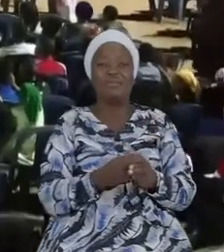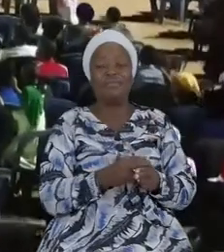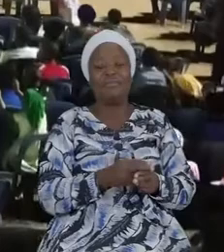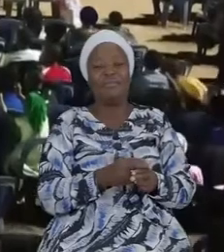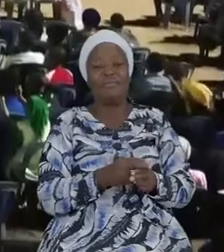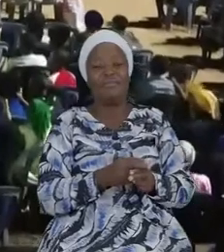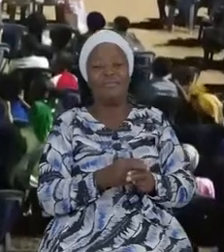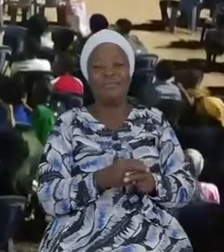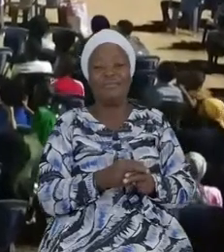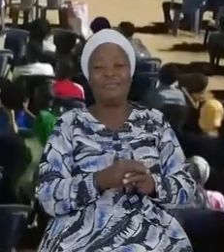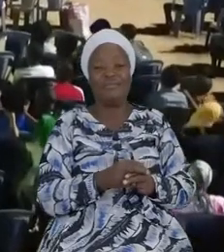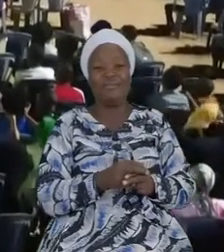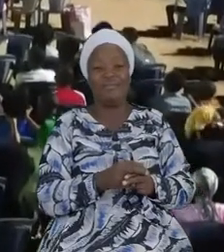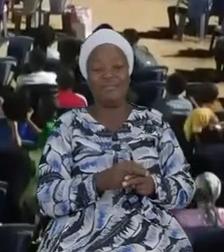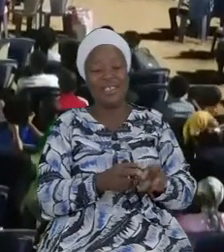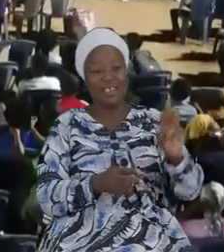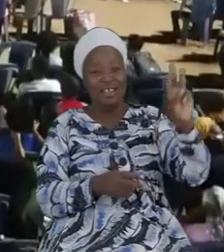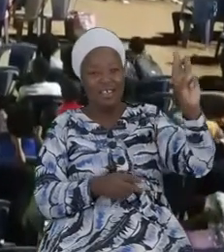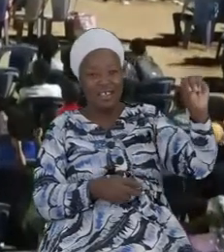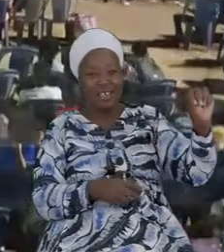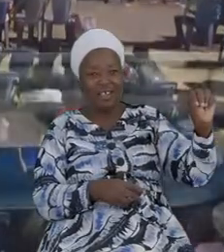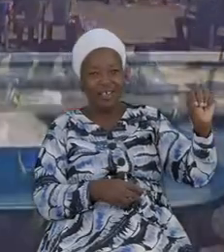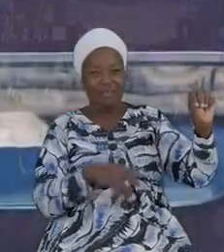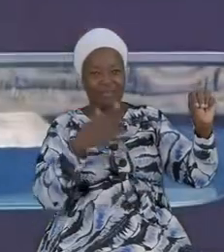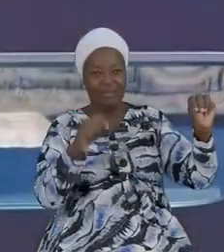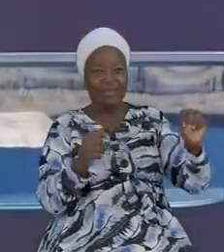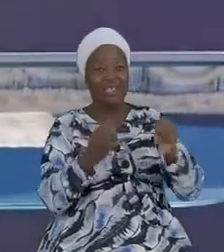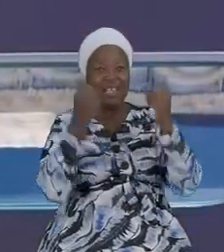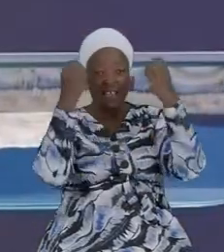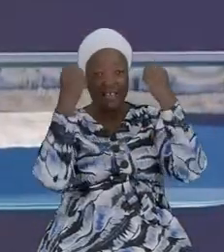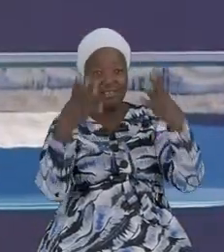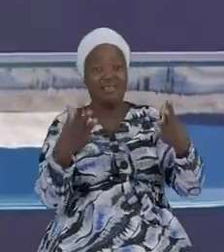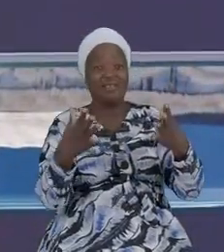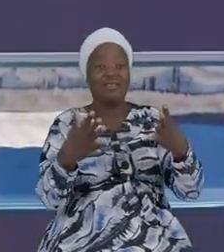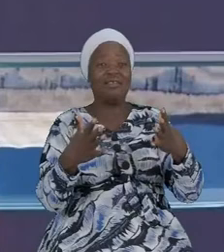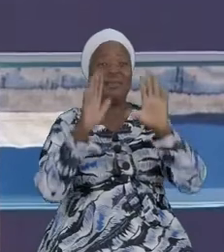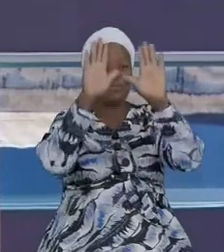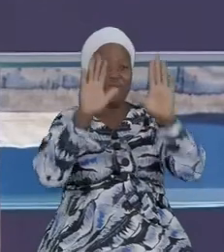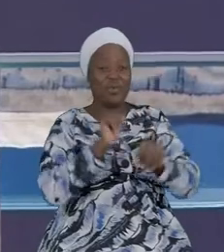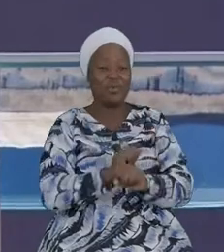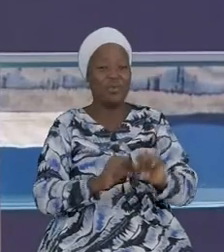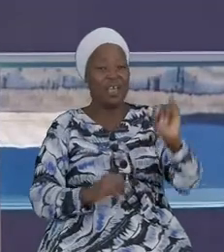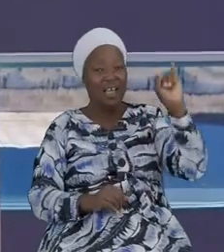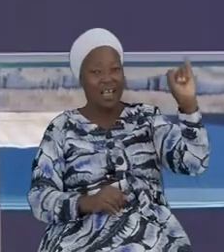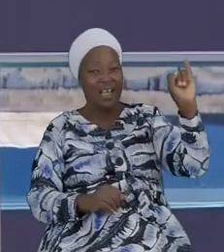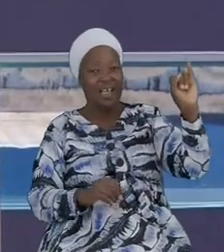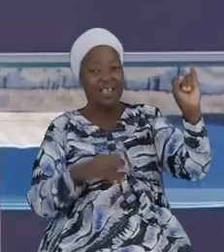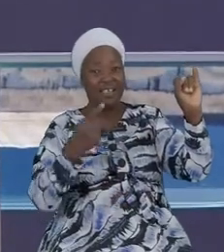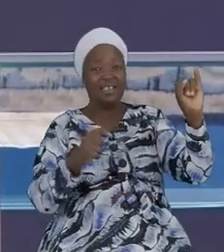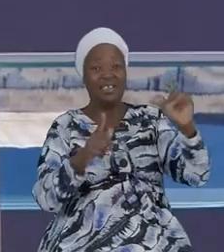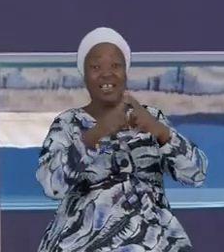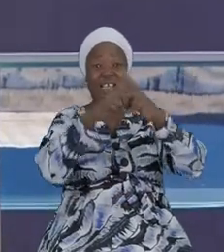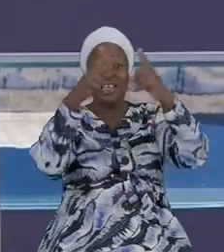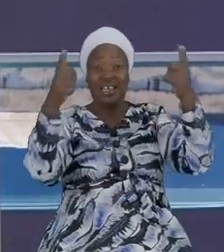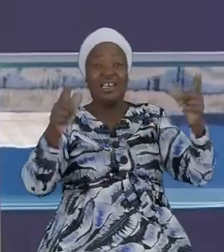name. M, the manifold miracles. I, the